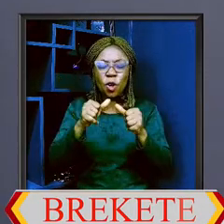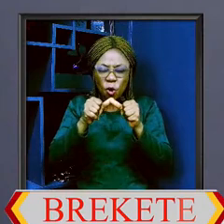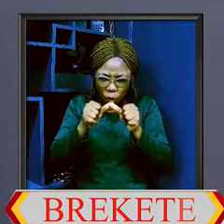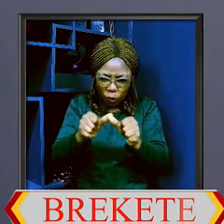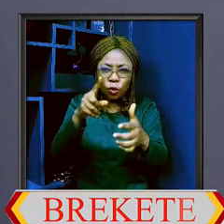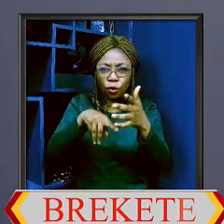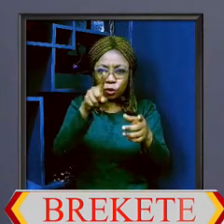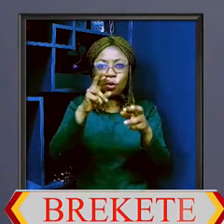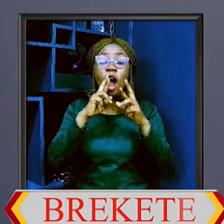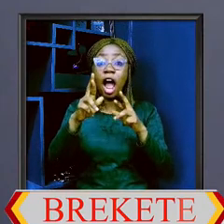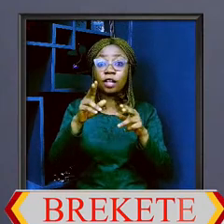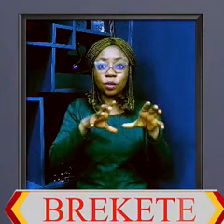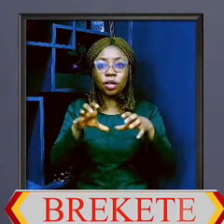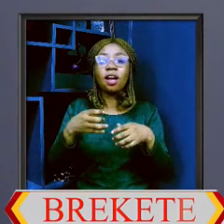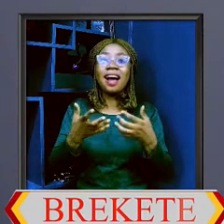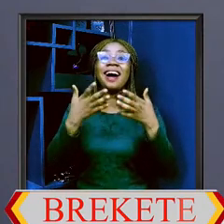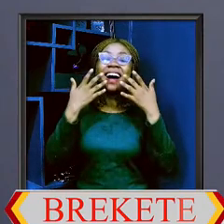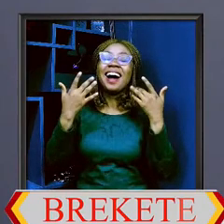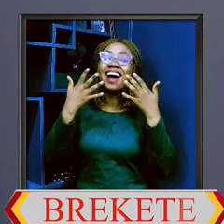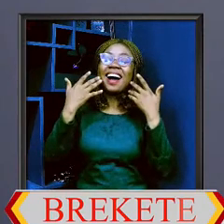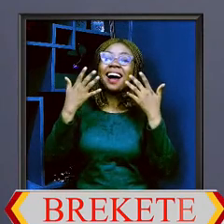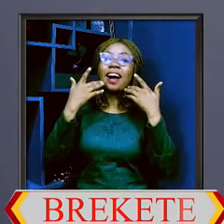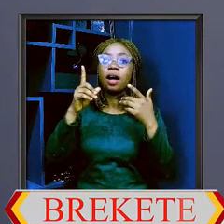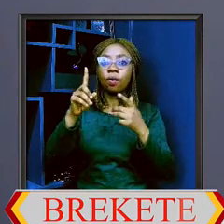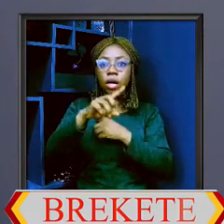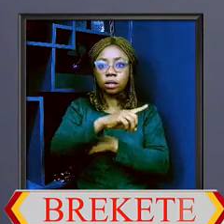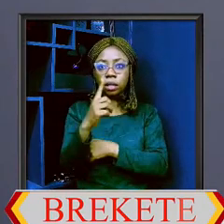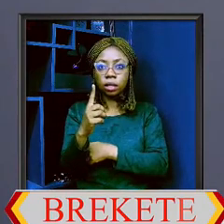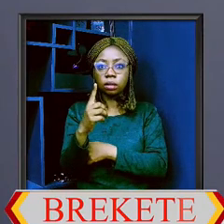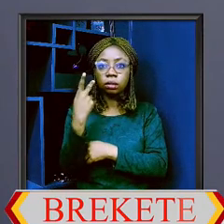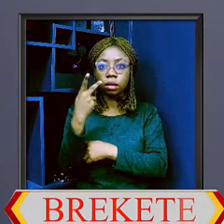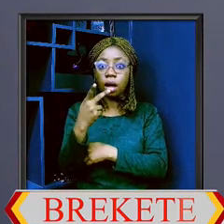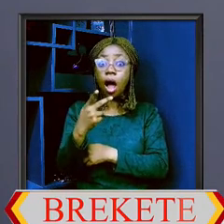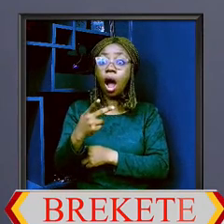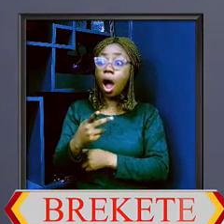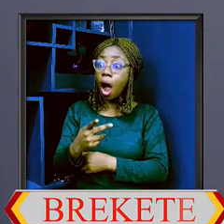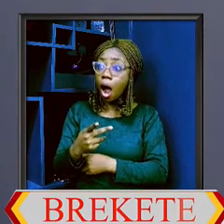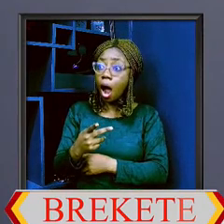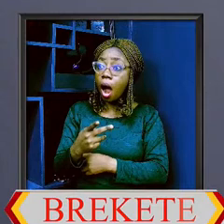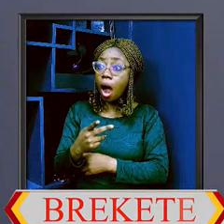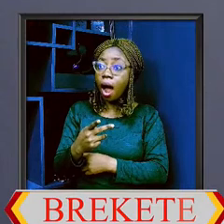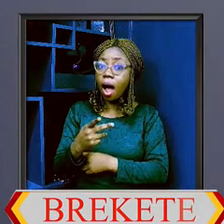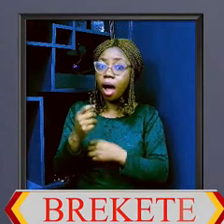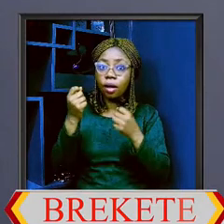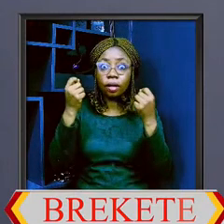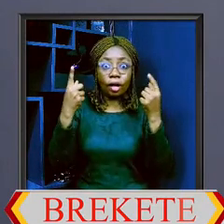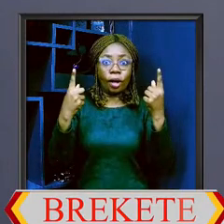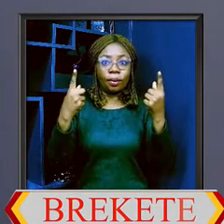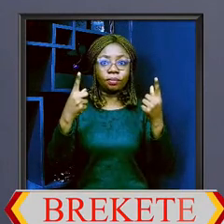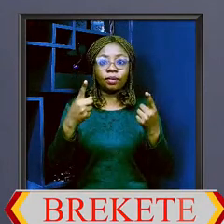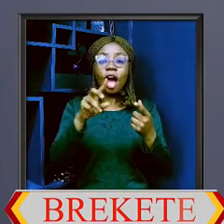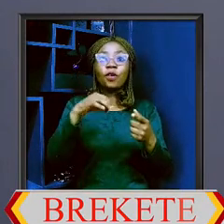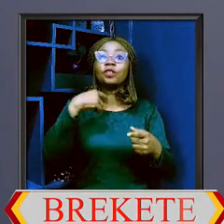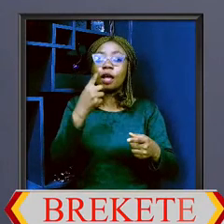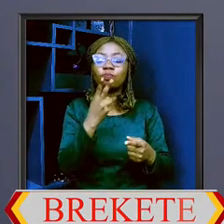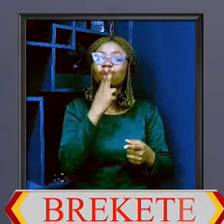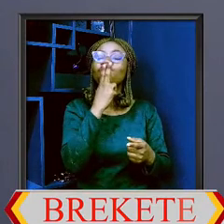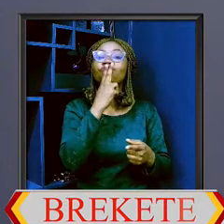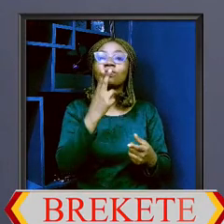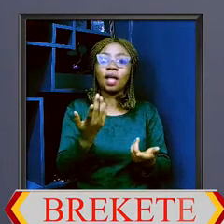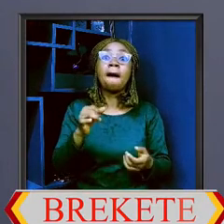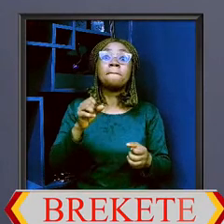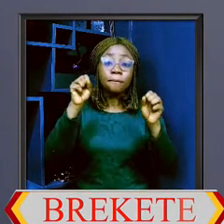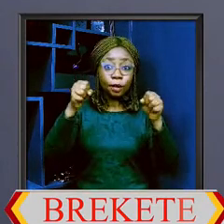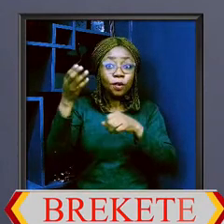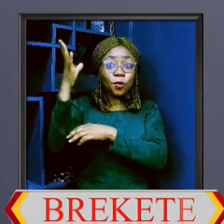sustain it one day now you tell say close mouth now reality amen may God surprise